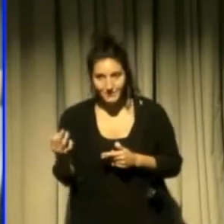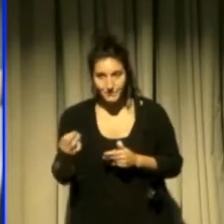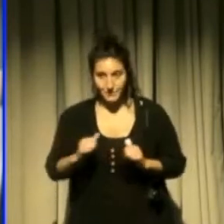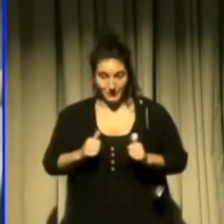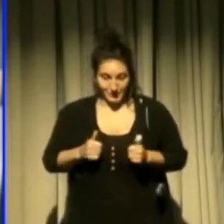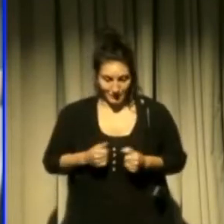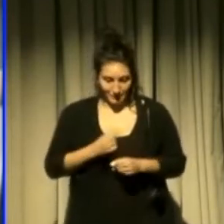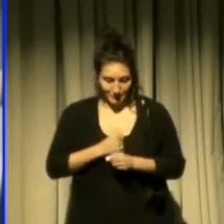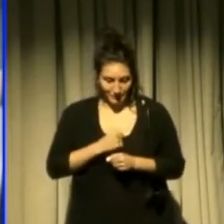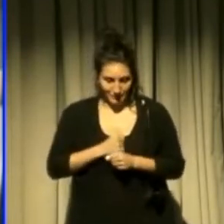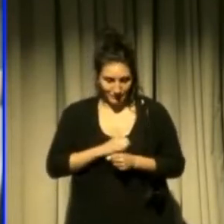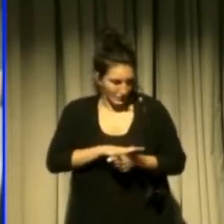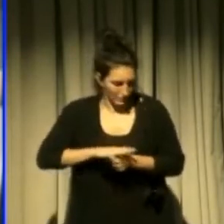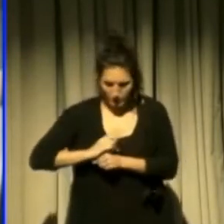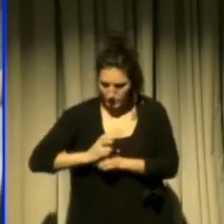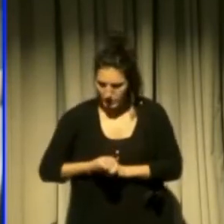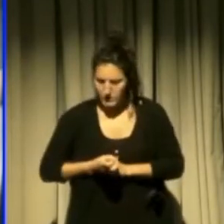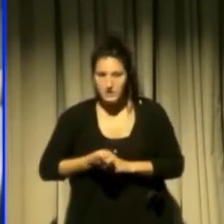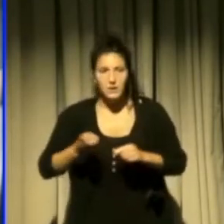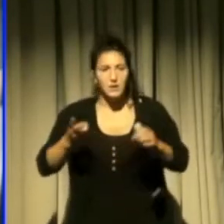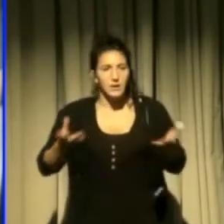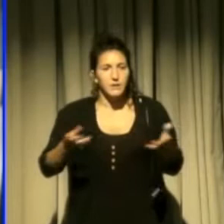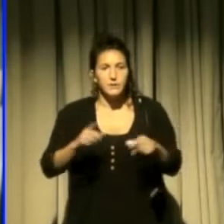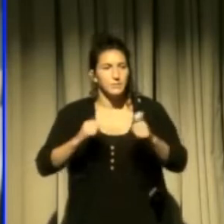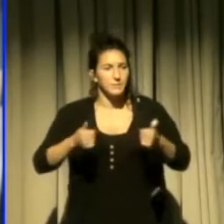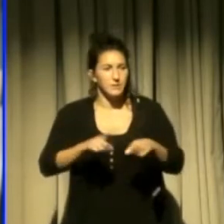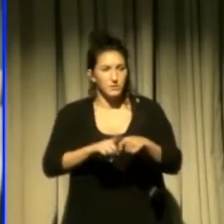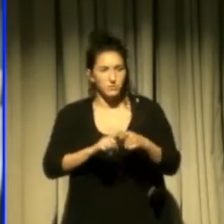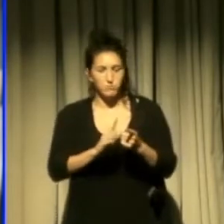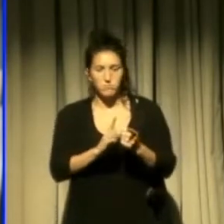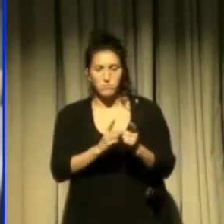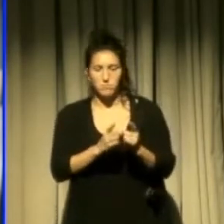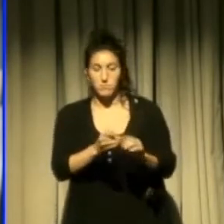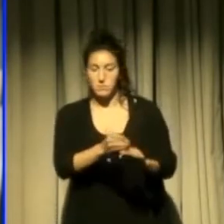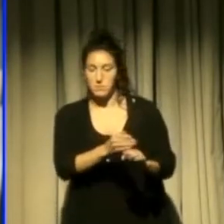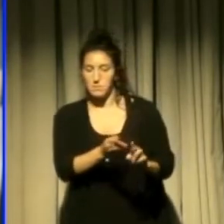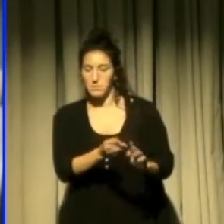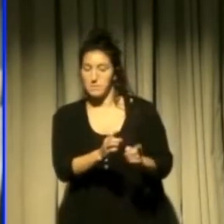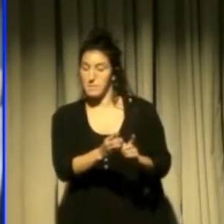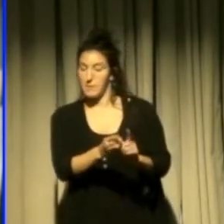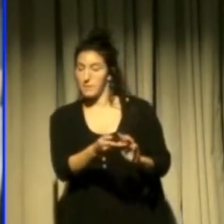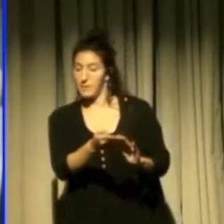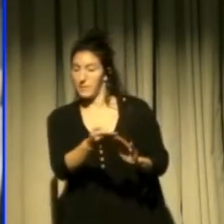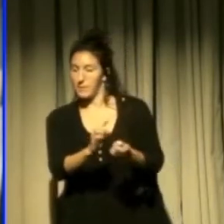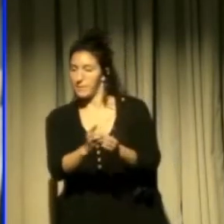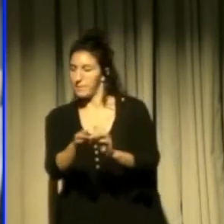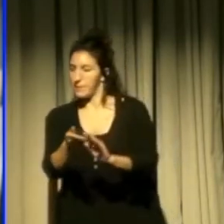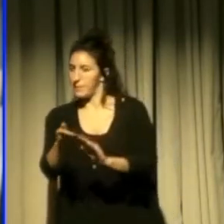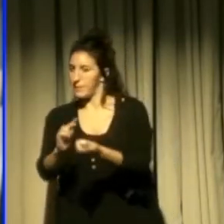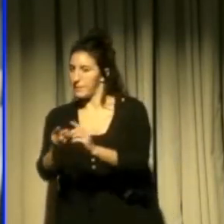activities, you start noticing change earlier. You also start to understand these changes